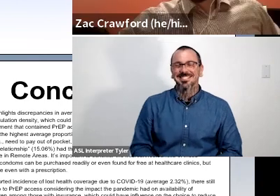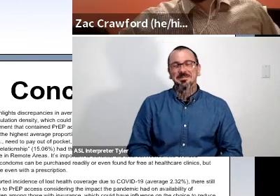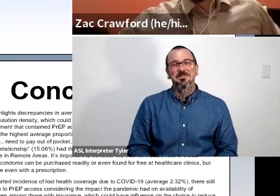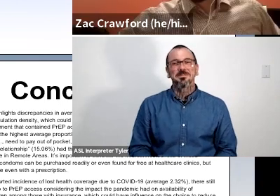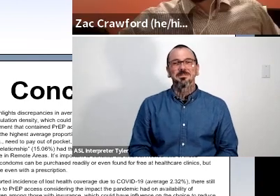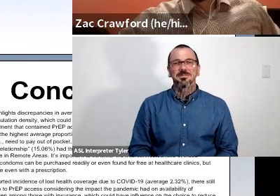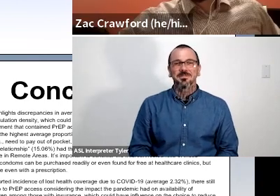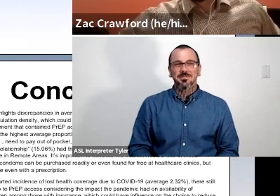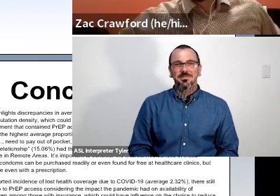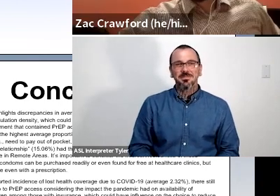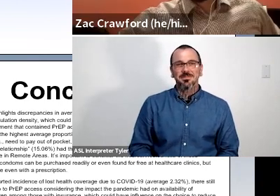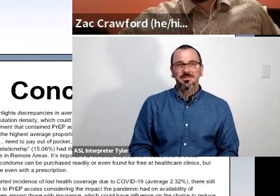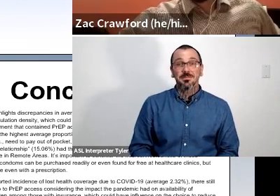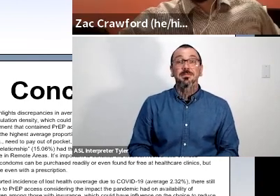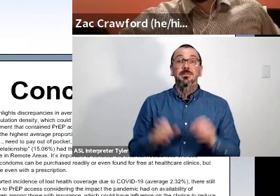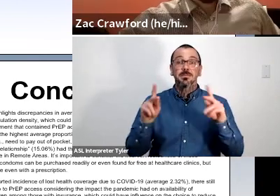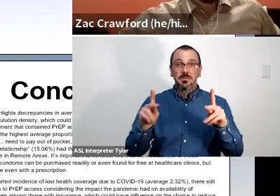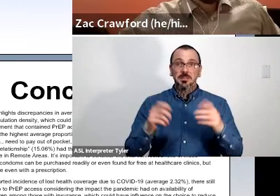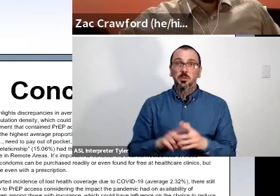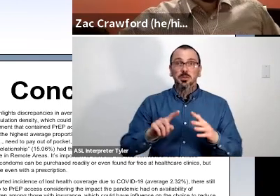Okay, we will begin the wrap up.